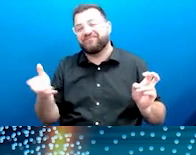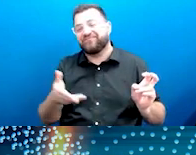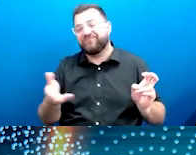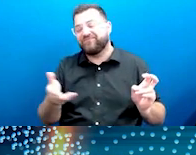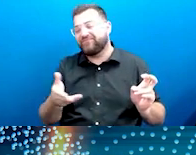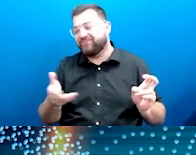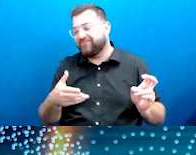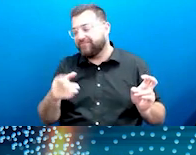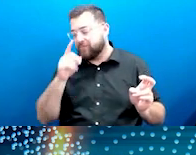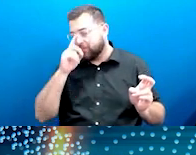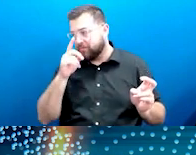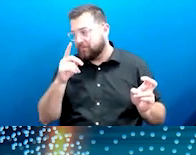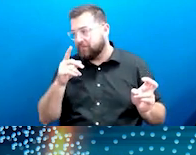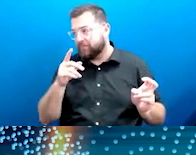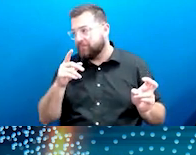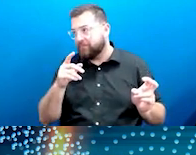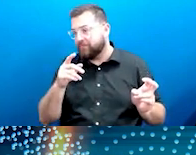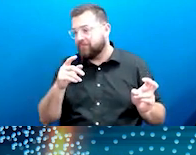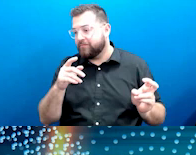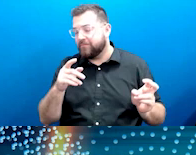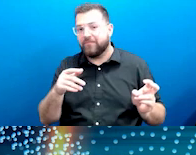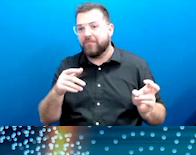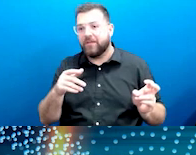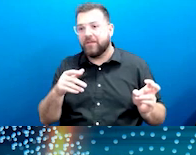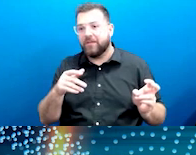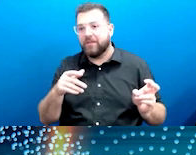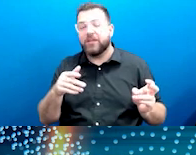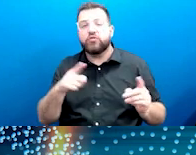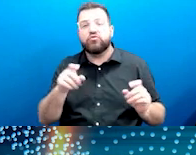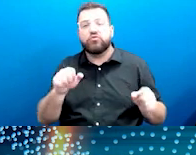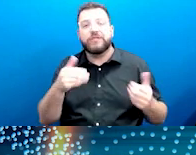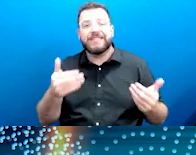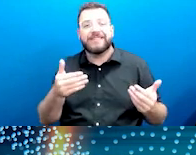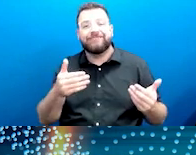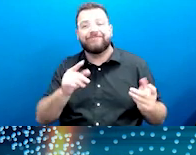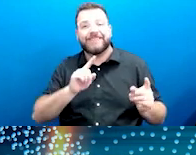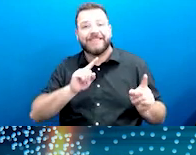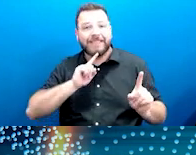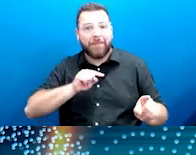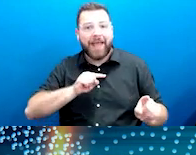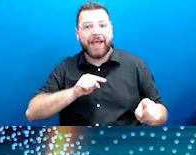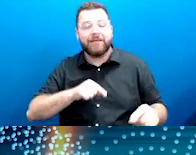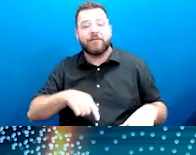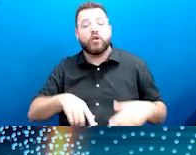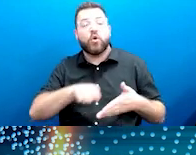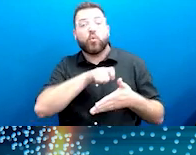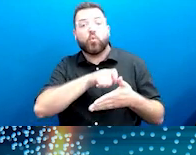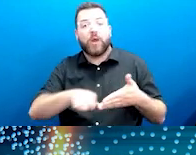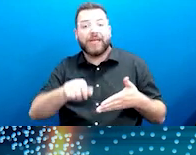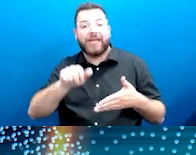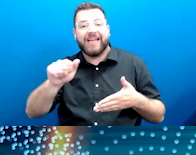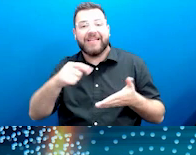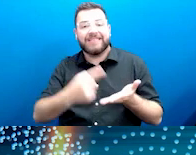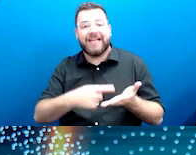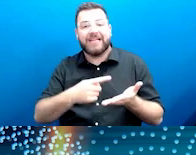right, or give it a command. You can give it a command. So you can say something like, write a discussion board